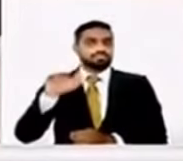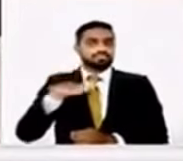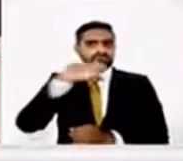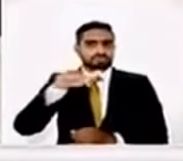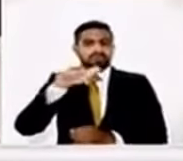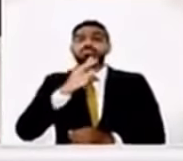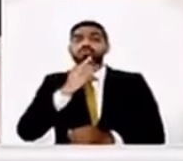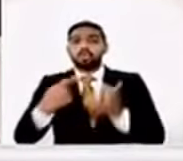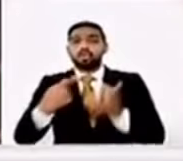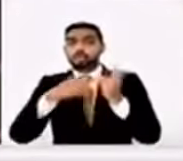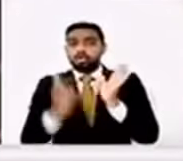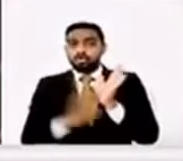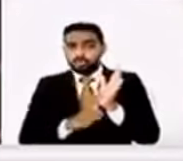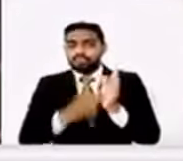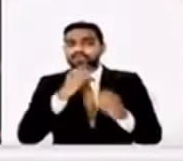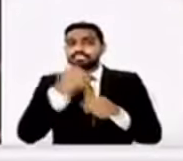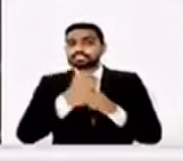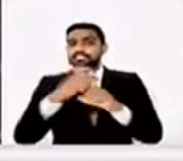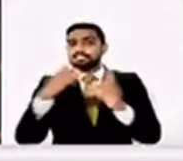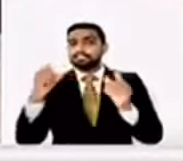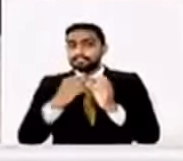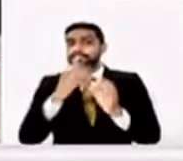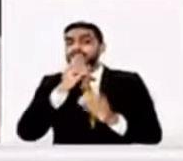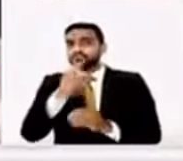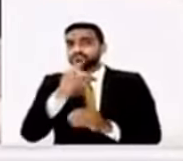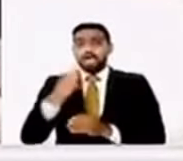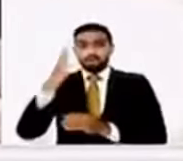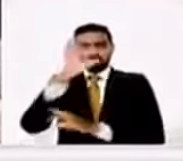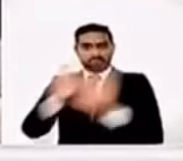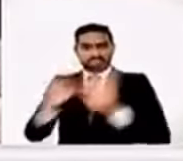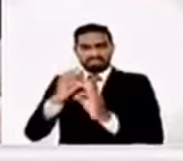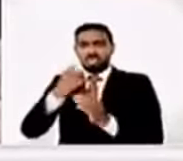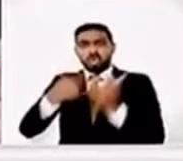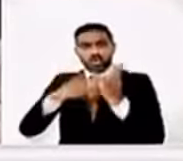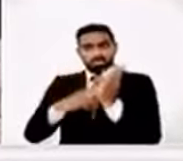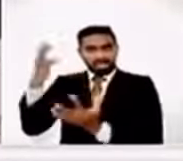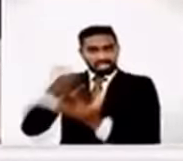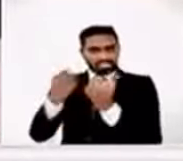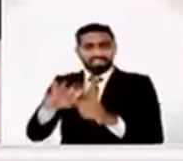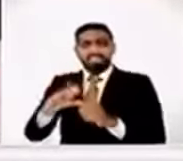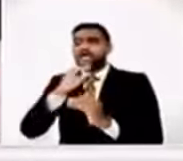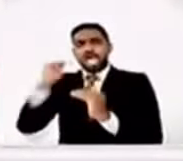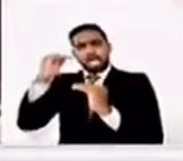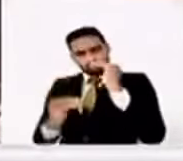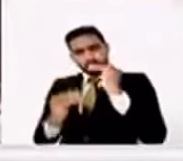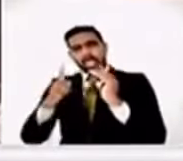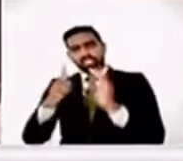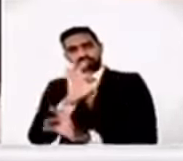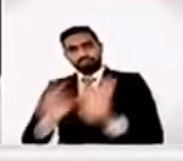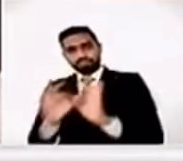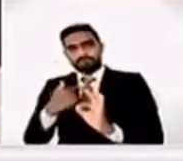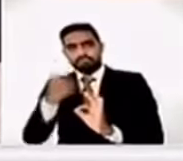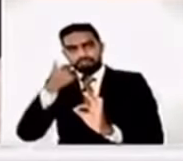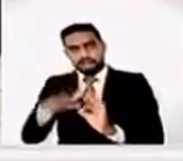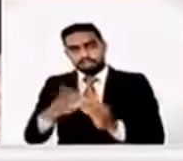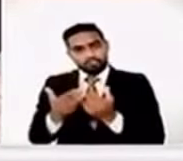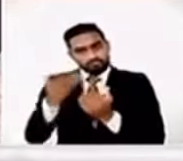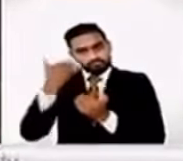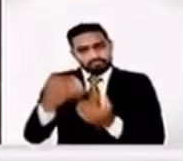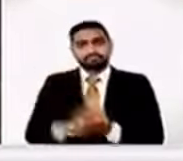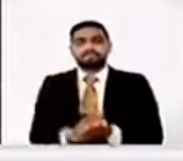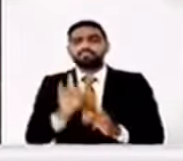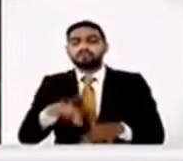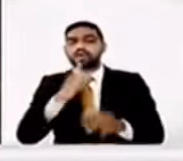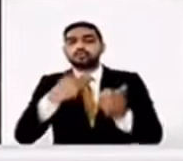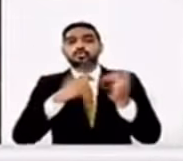to 70% and to minimize the risk in the debt composition caused by sourcing of foreign loans. It is